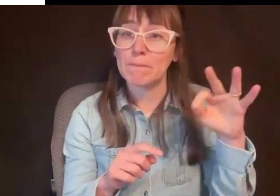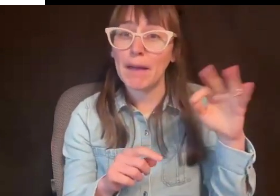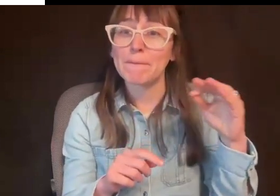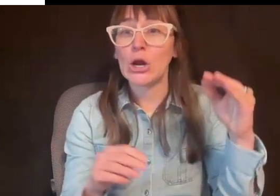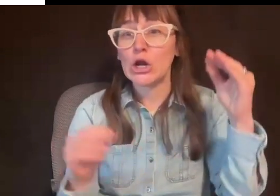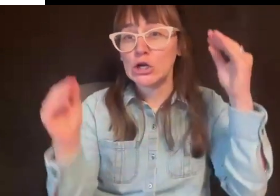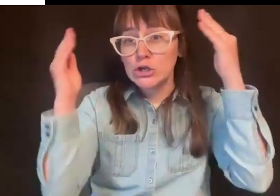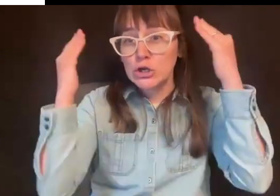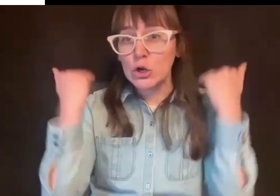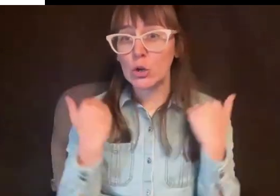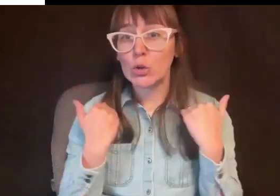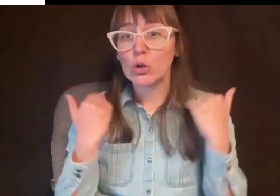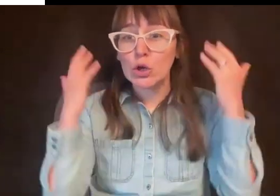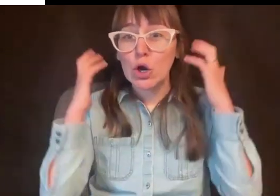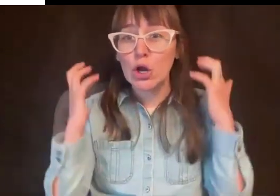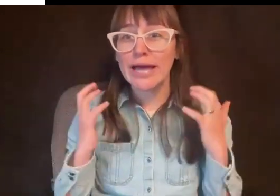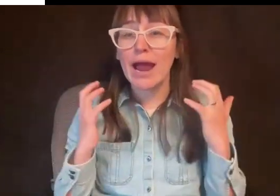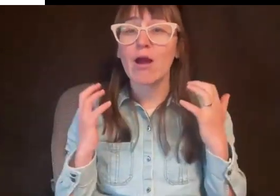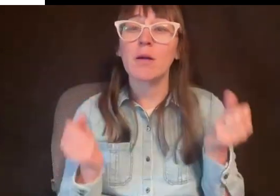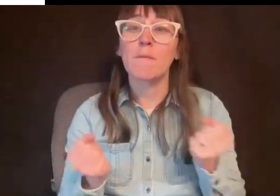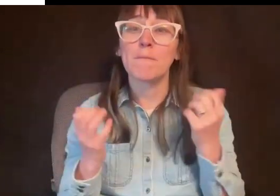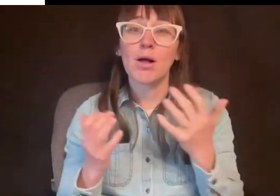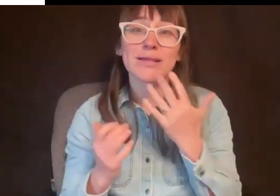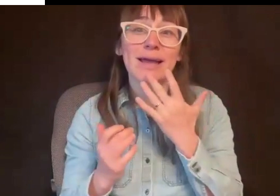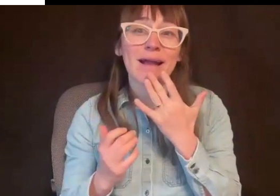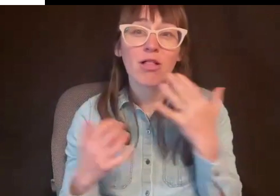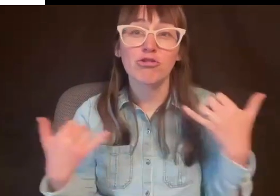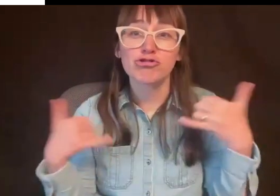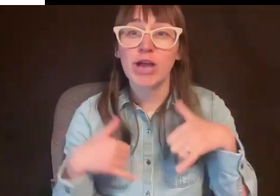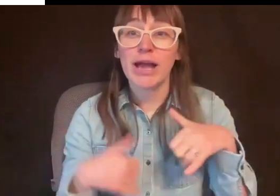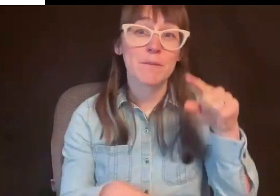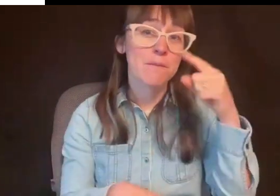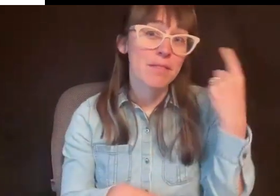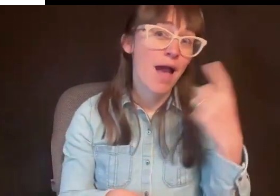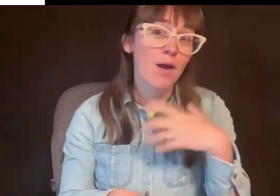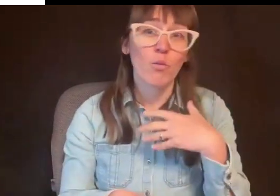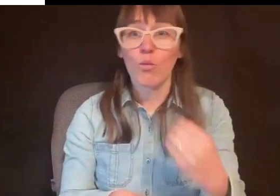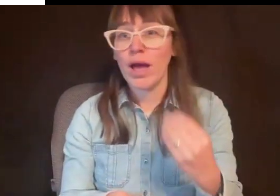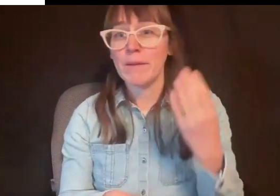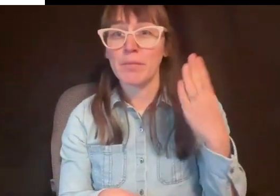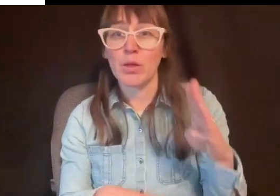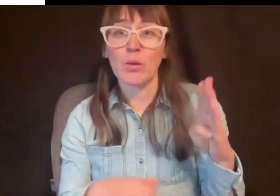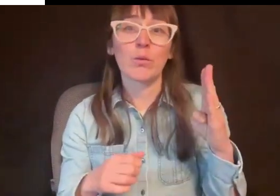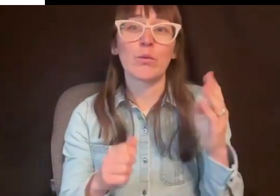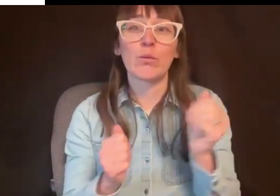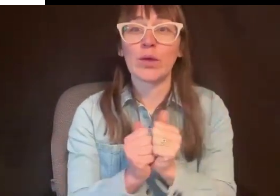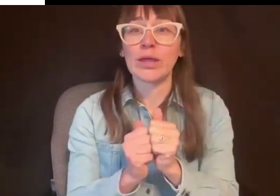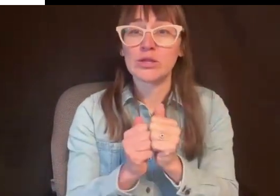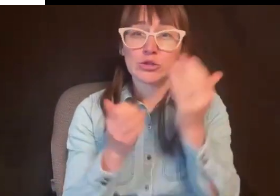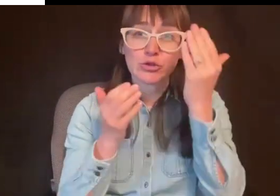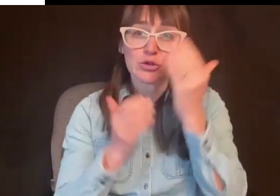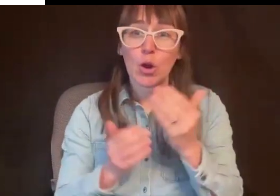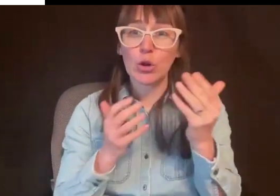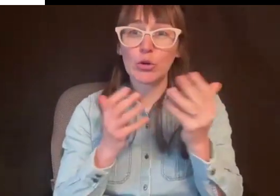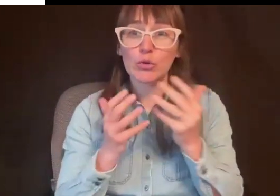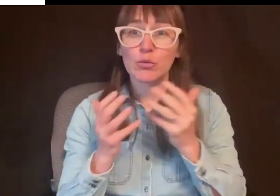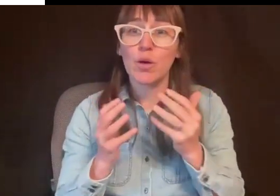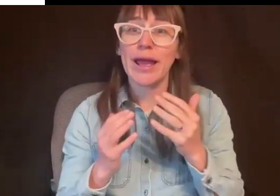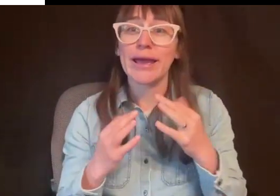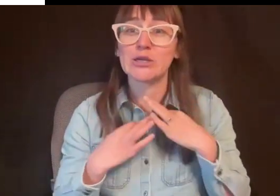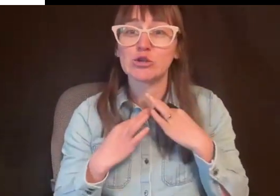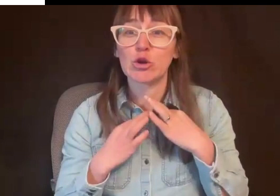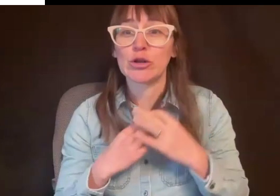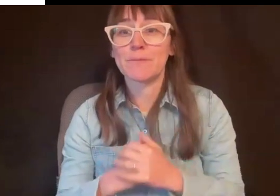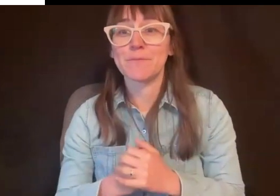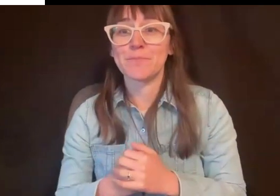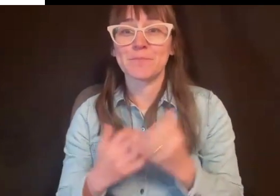and I'm wearing a multicolored jacket today. It's black, white, and blue with a dark gray top. And we're going